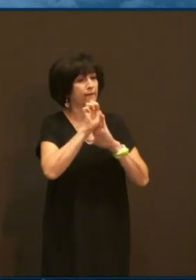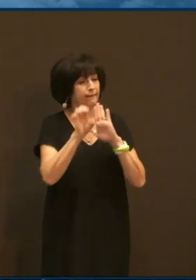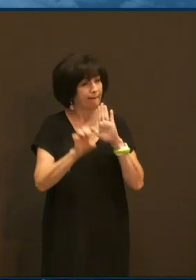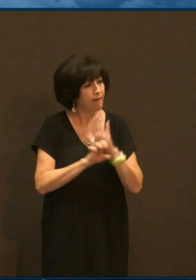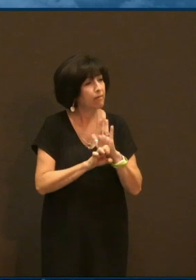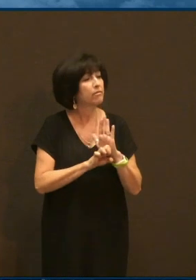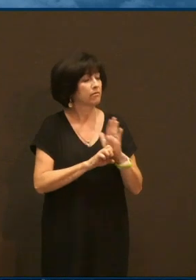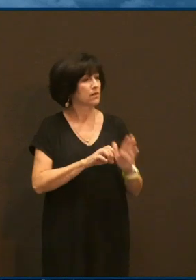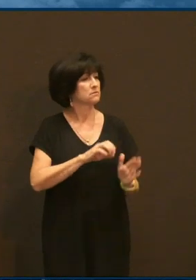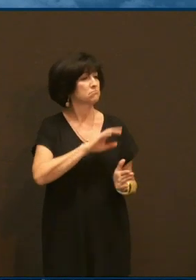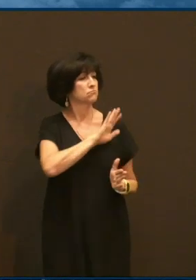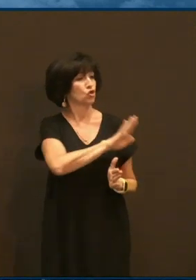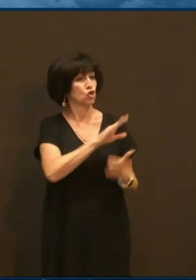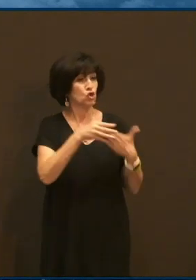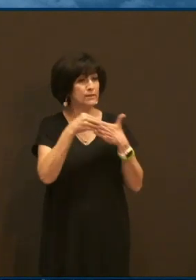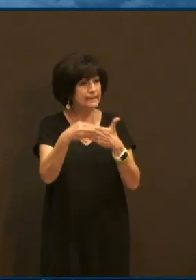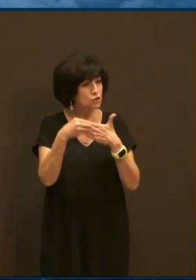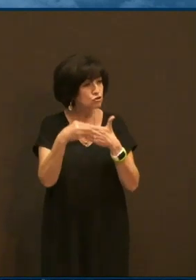every confidence that